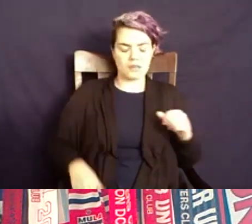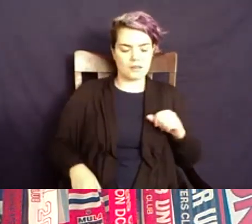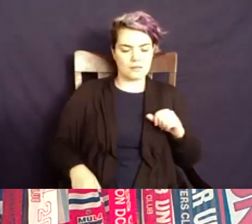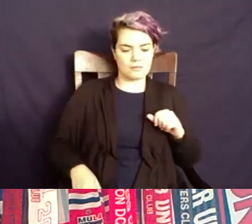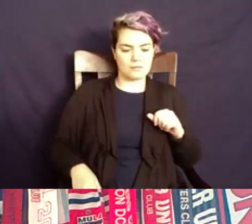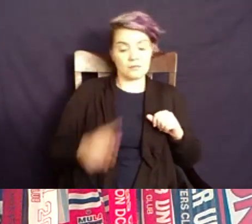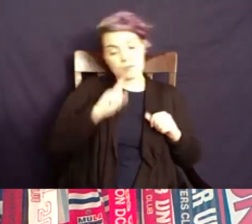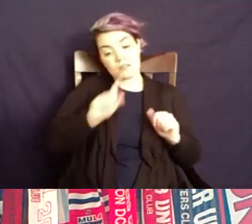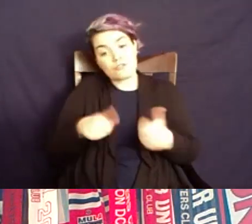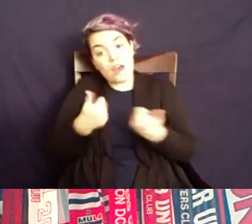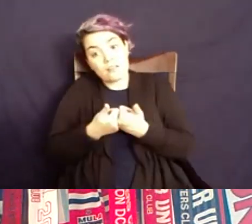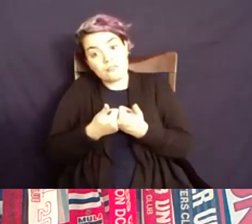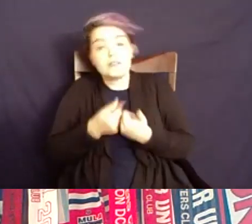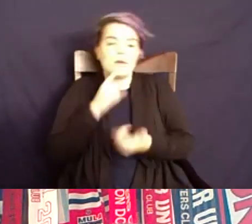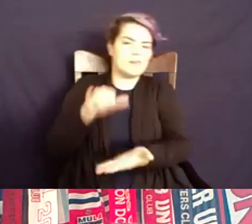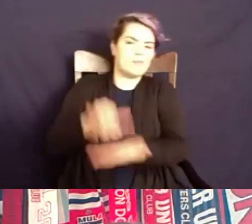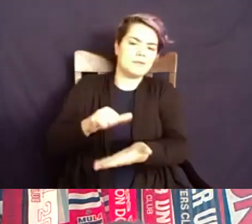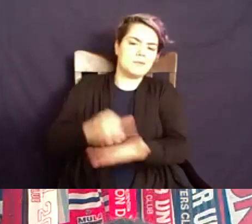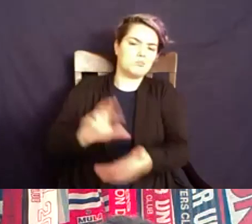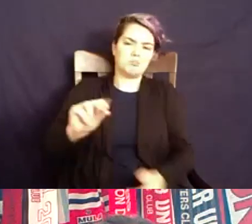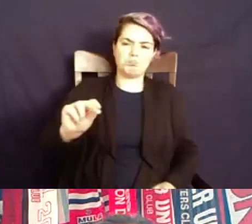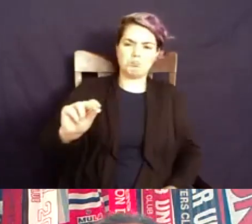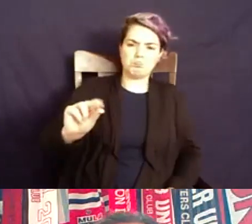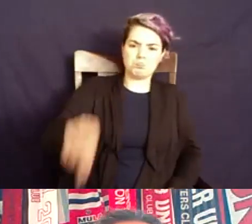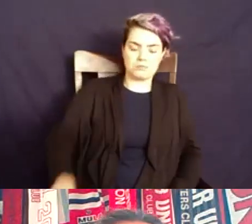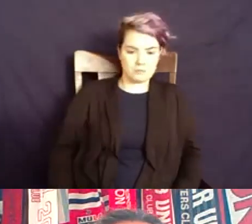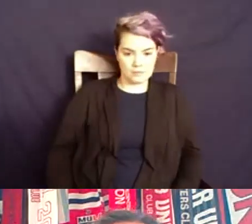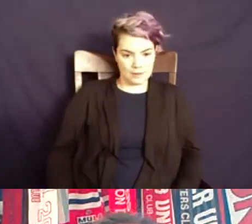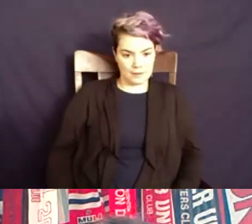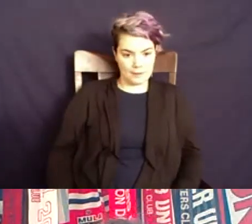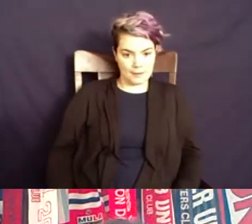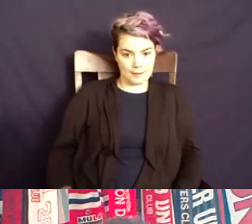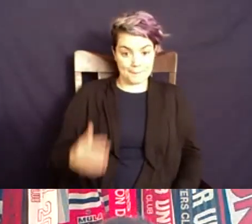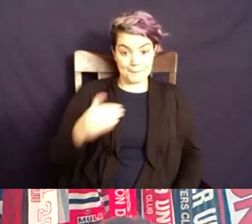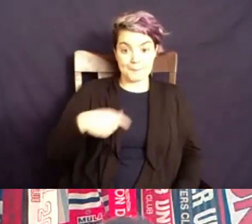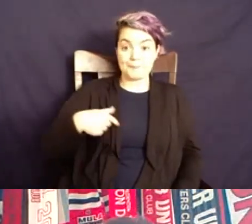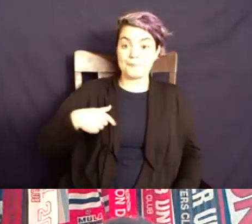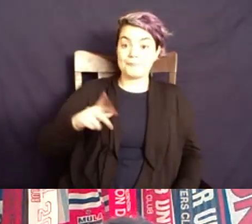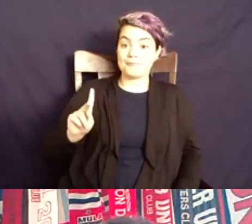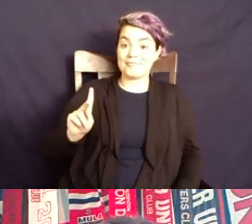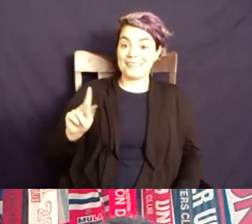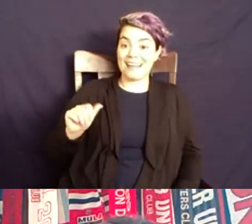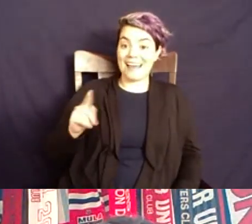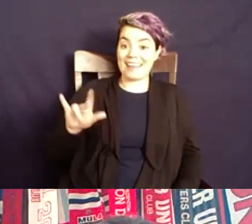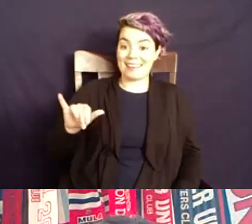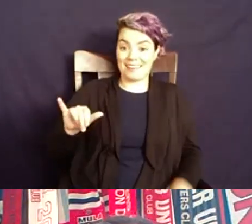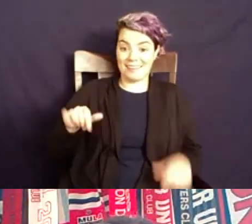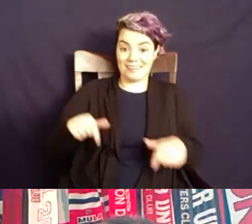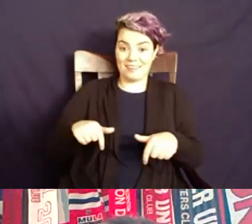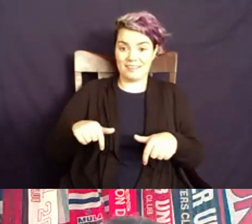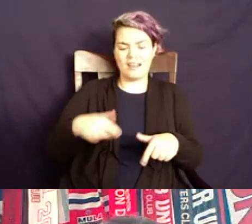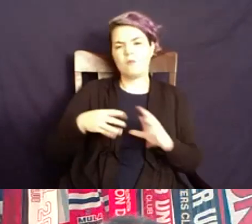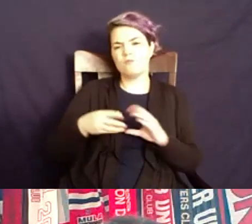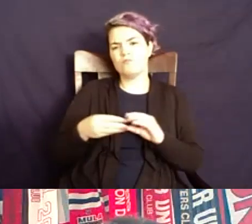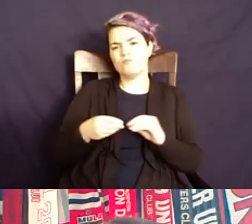it is impossible. This is Kathy. I just want to supplement that answer a little bit by just saying